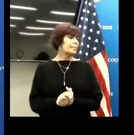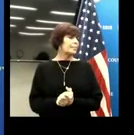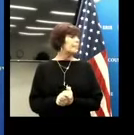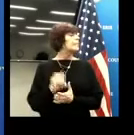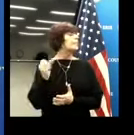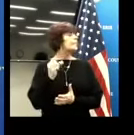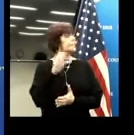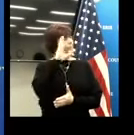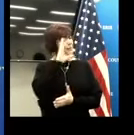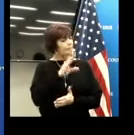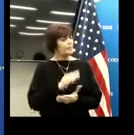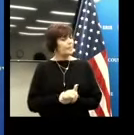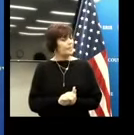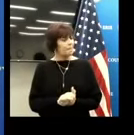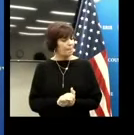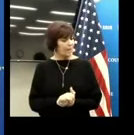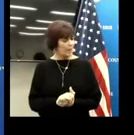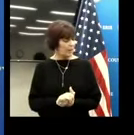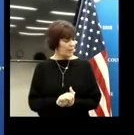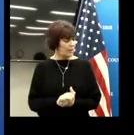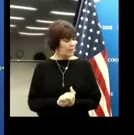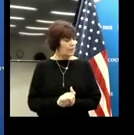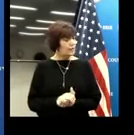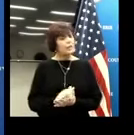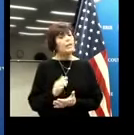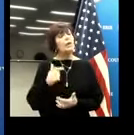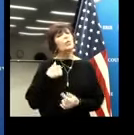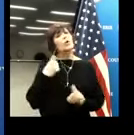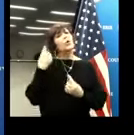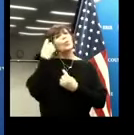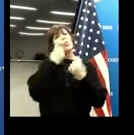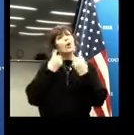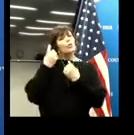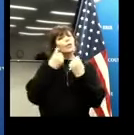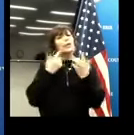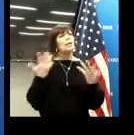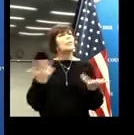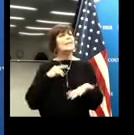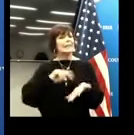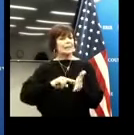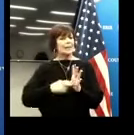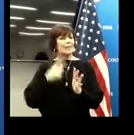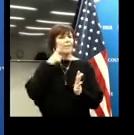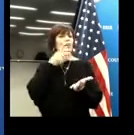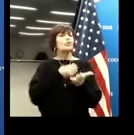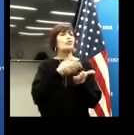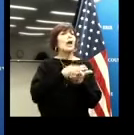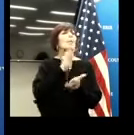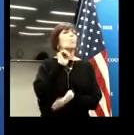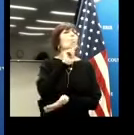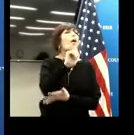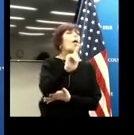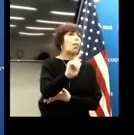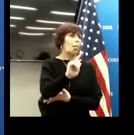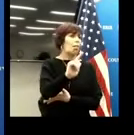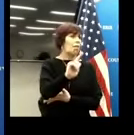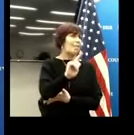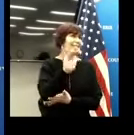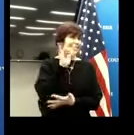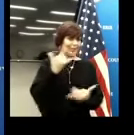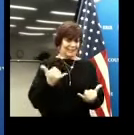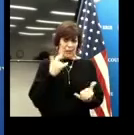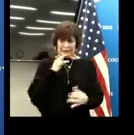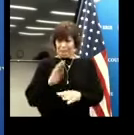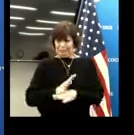Yeah, hi Mark, this is Erin. We're just wondering, what does this mean for shopping malls? And obviously it's the most busy time of the